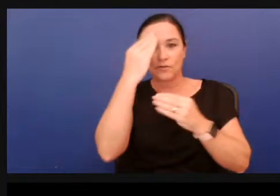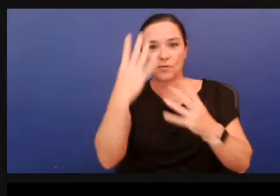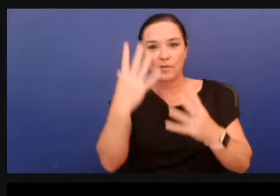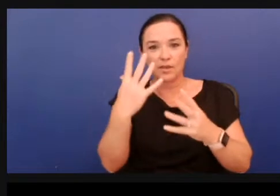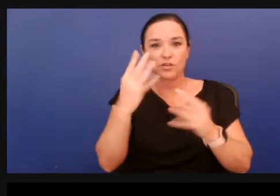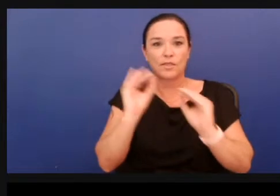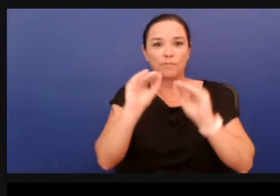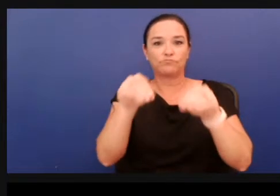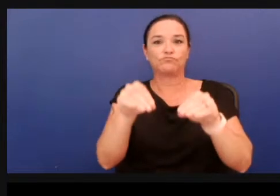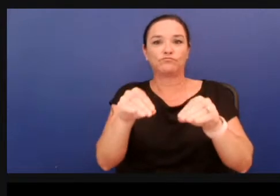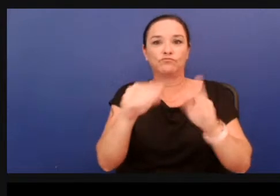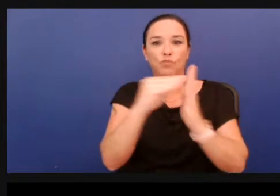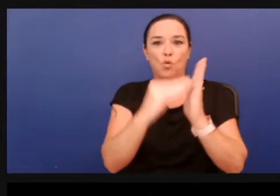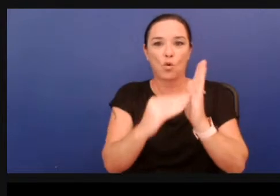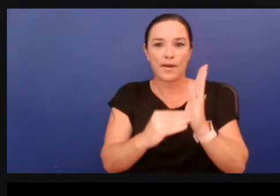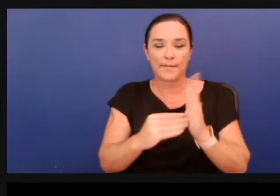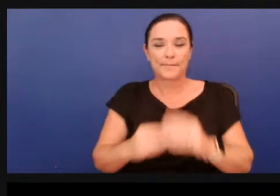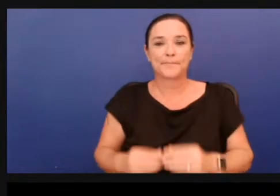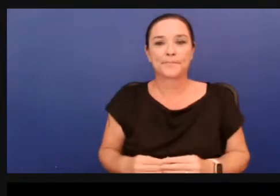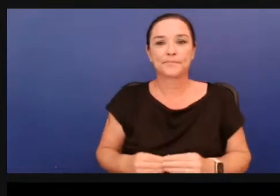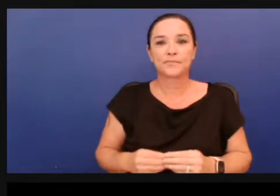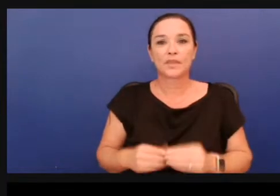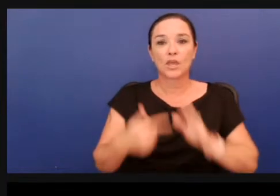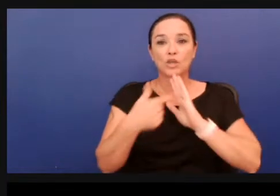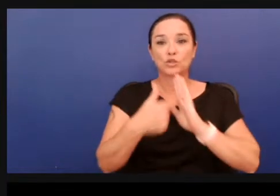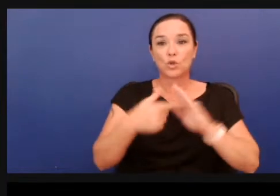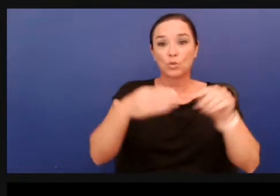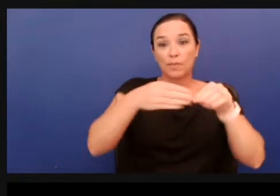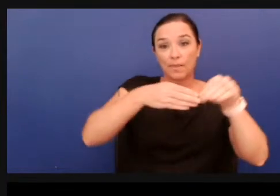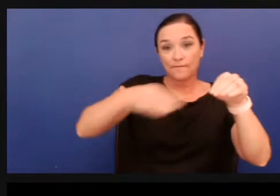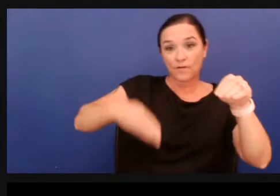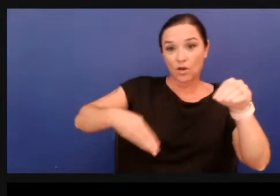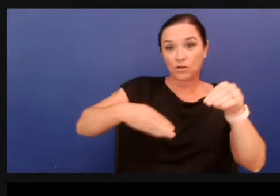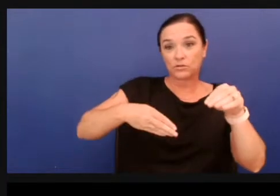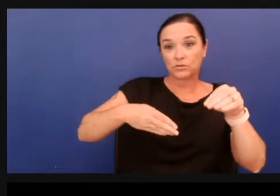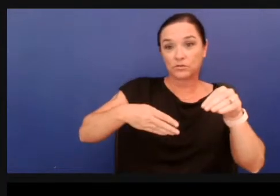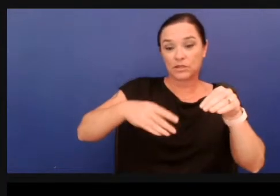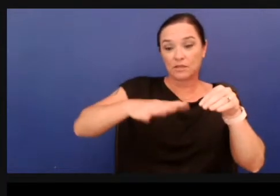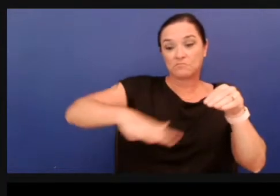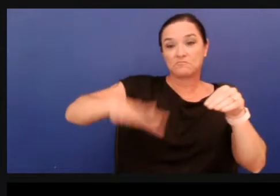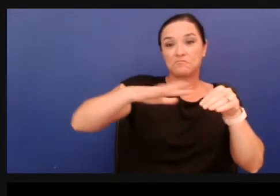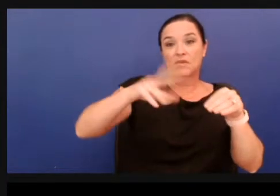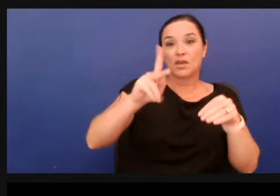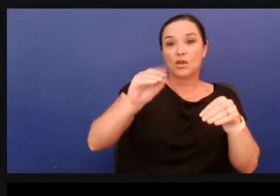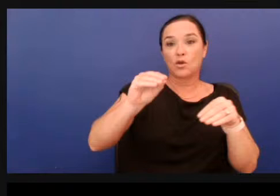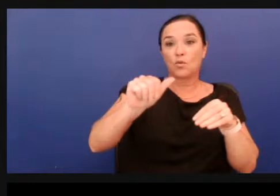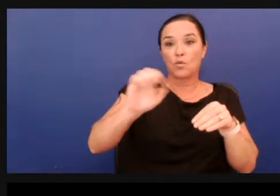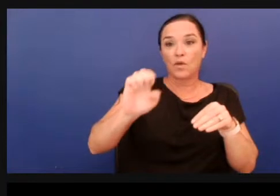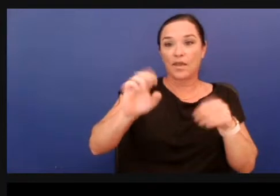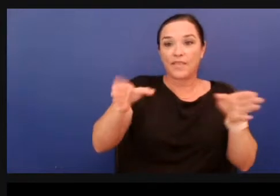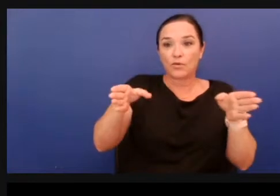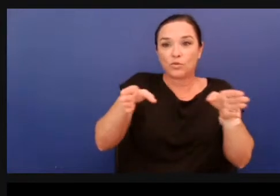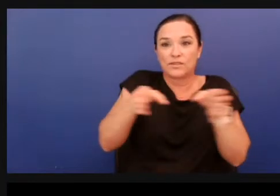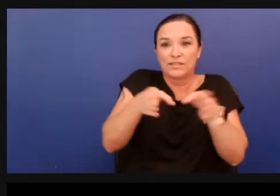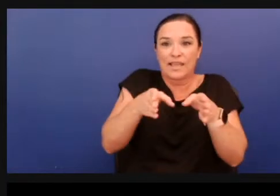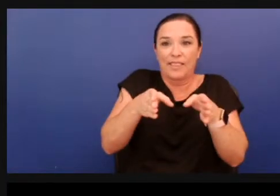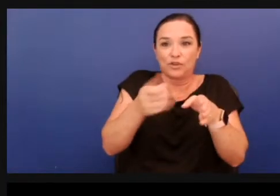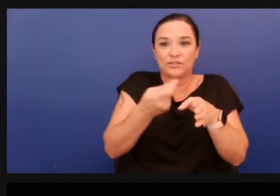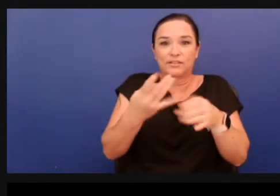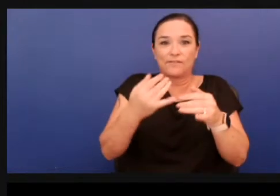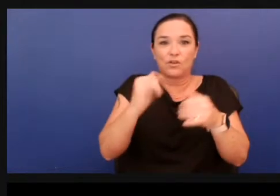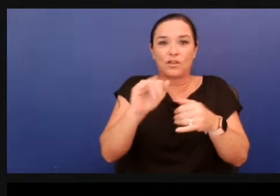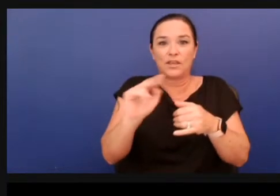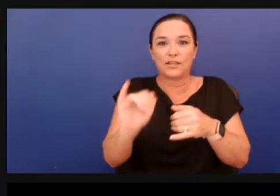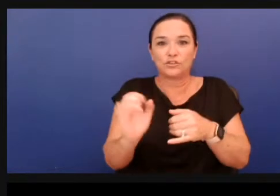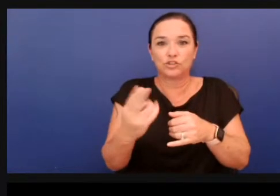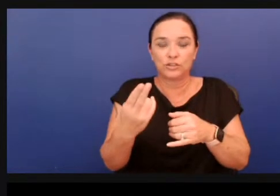here. Data shows the faults along Kauai were squeezed together by several inches, and the ground was raised